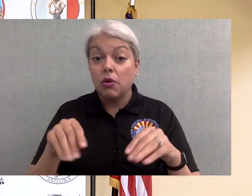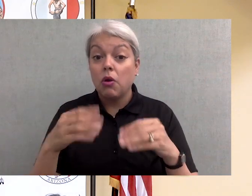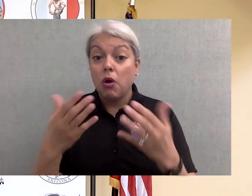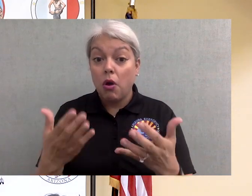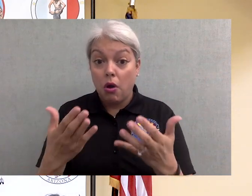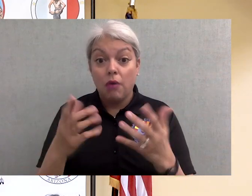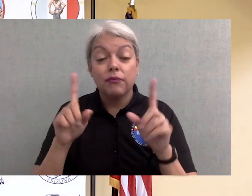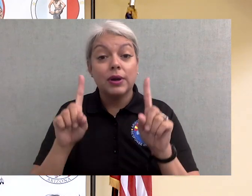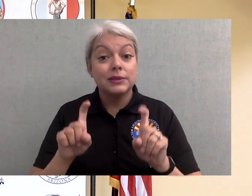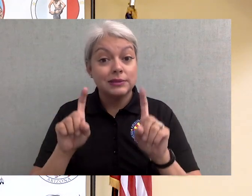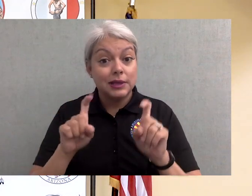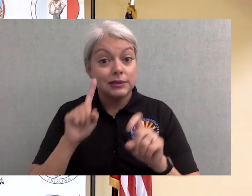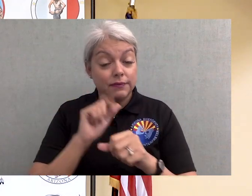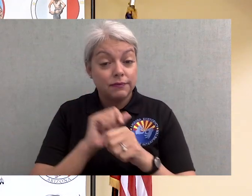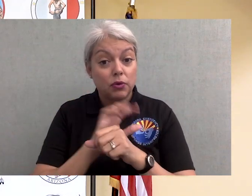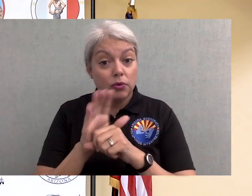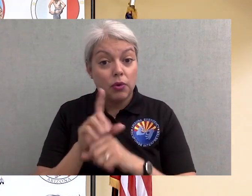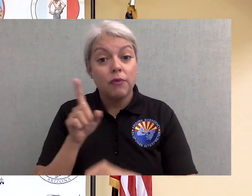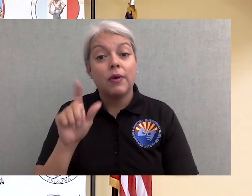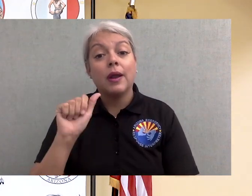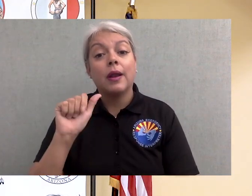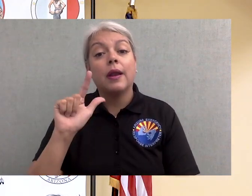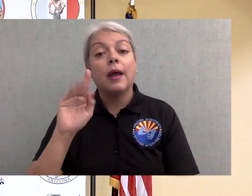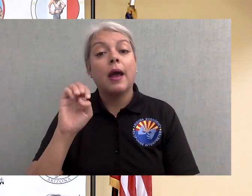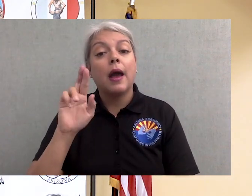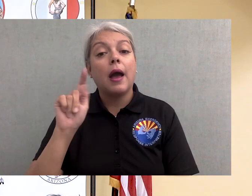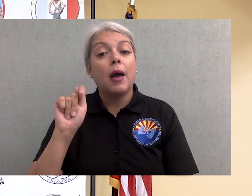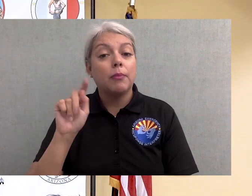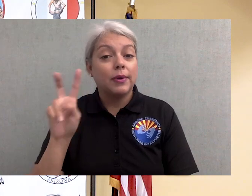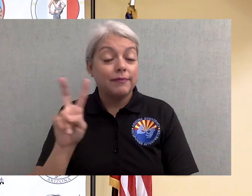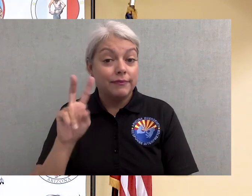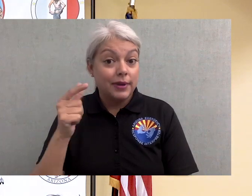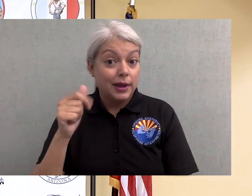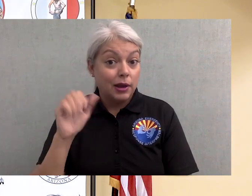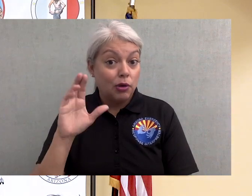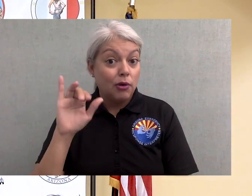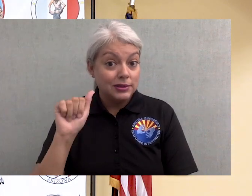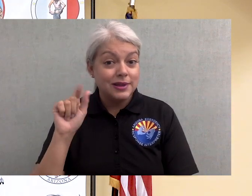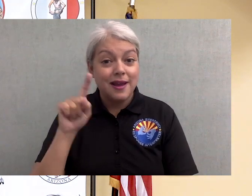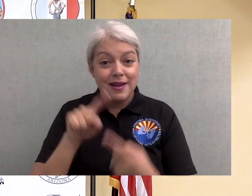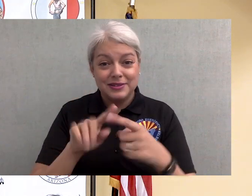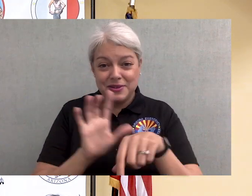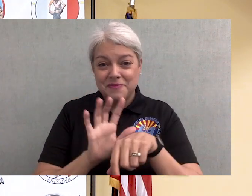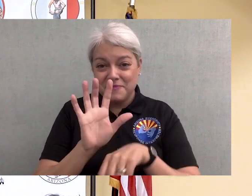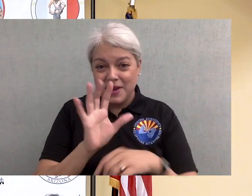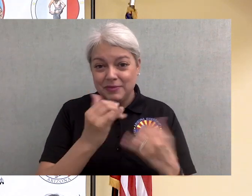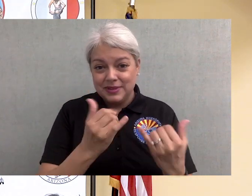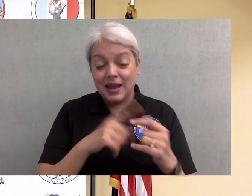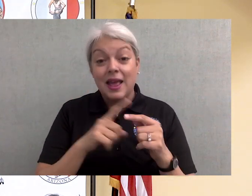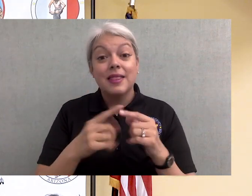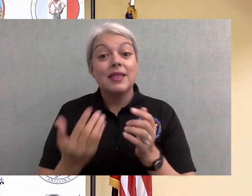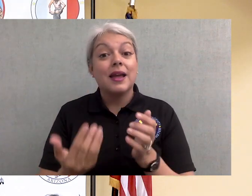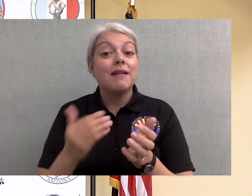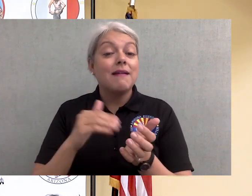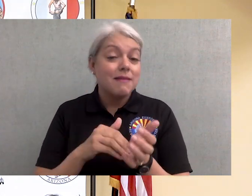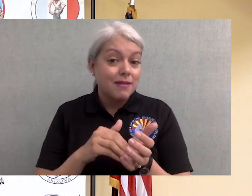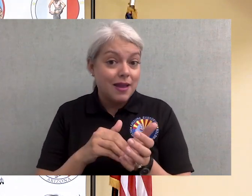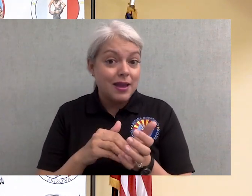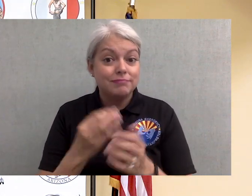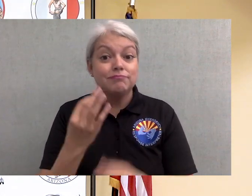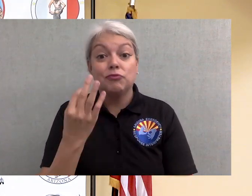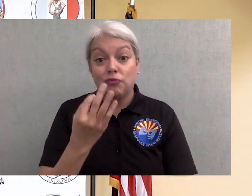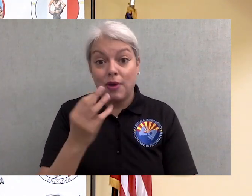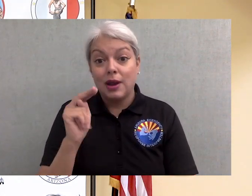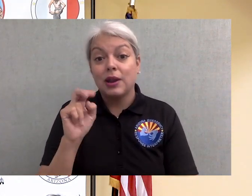Center until 5 p.m. today. And then we'll be testing again Friday, November 20th from 9